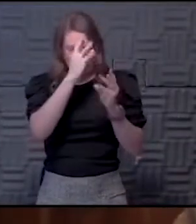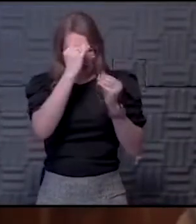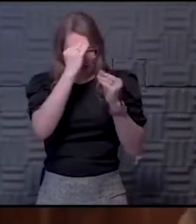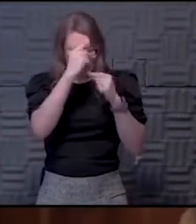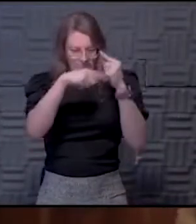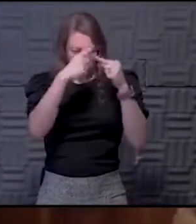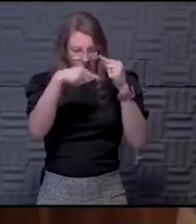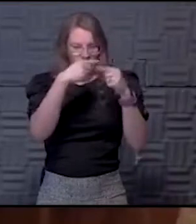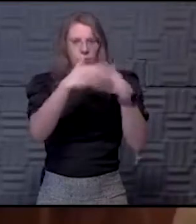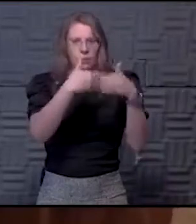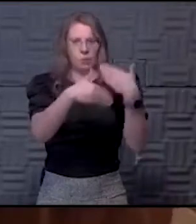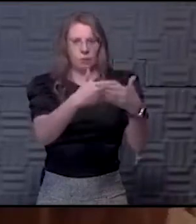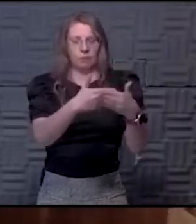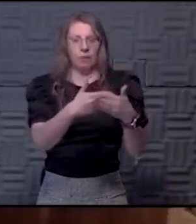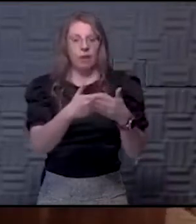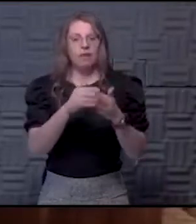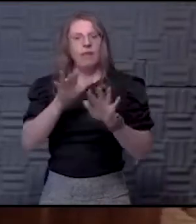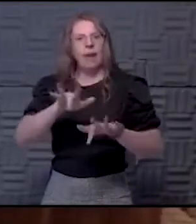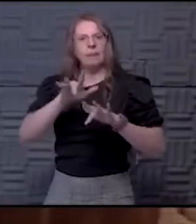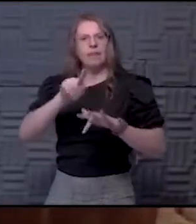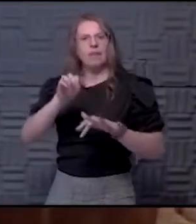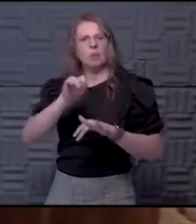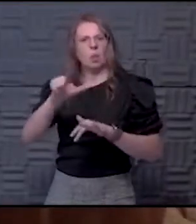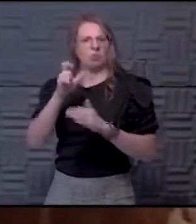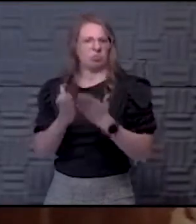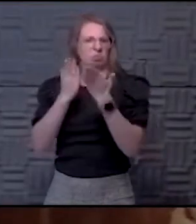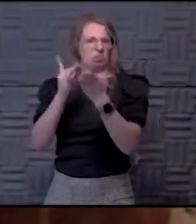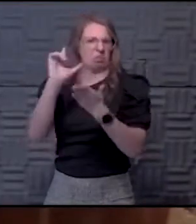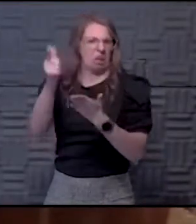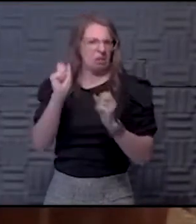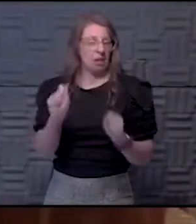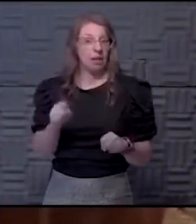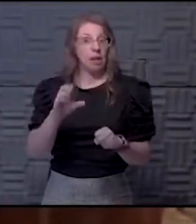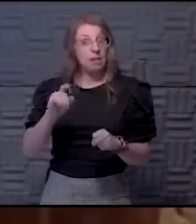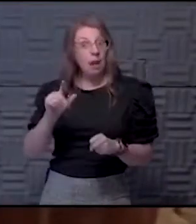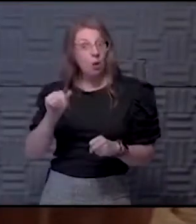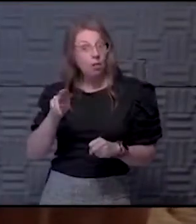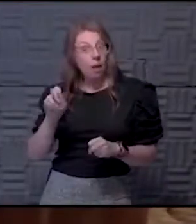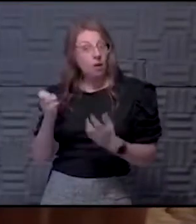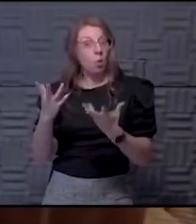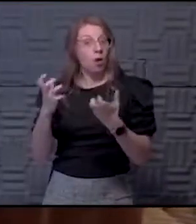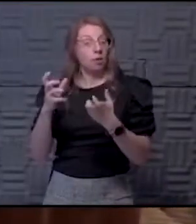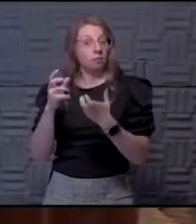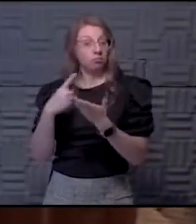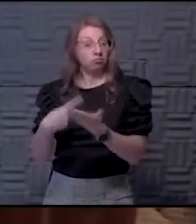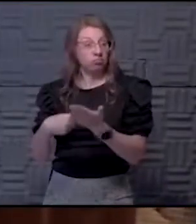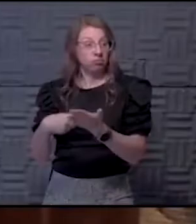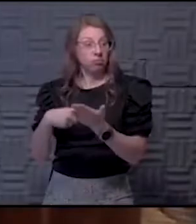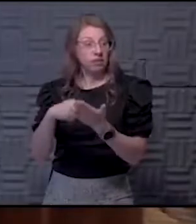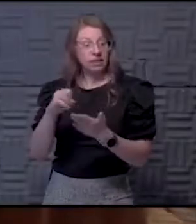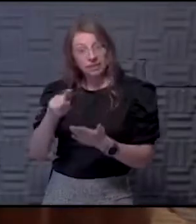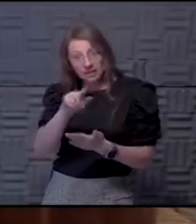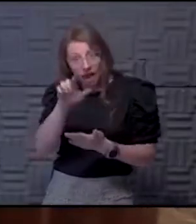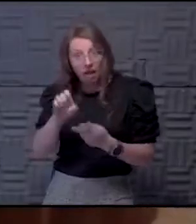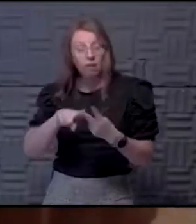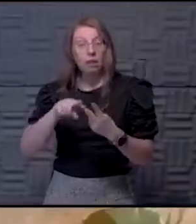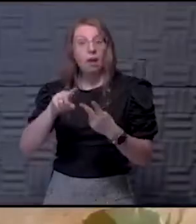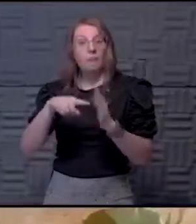later we can show the empathy tool as an example. So Caroline, you want to talk about some of the styles and the model you came up